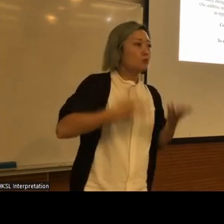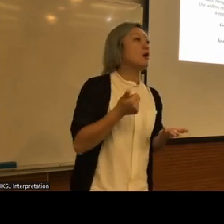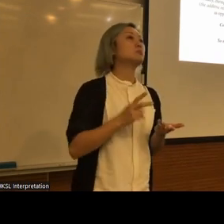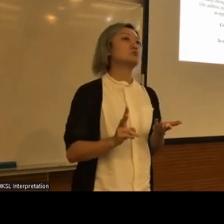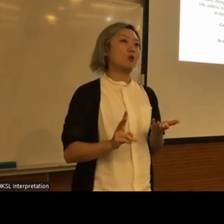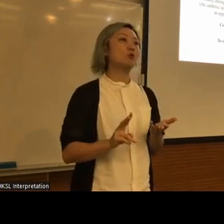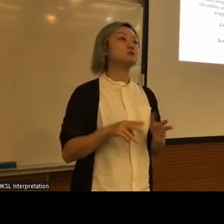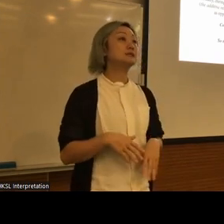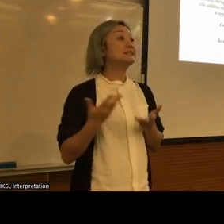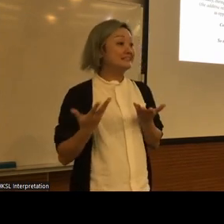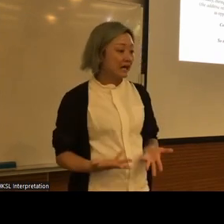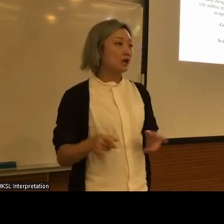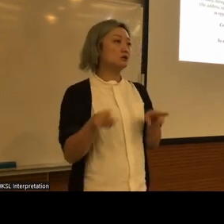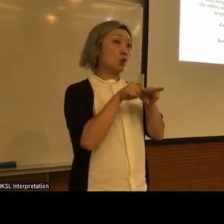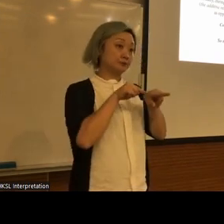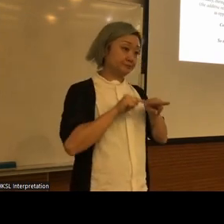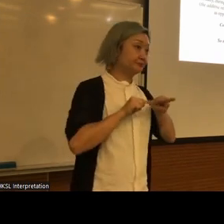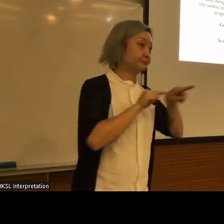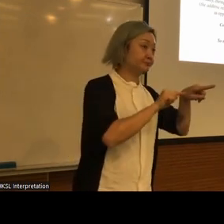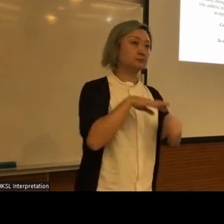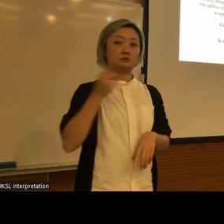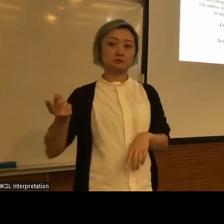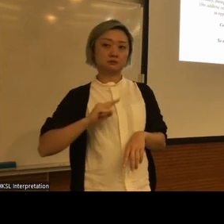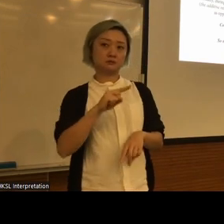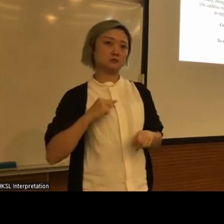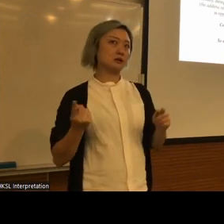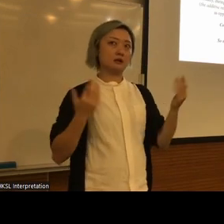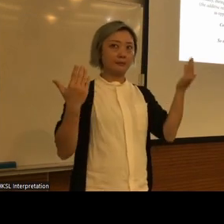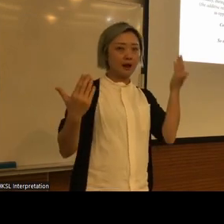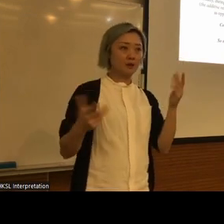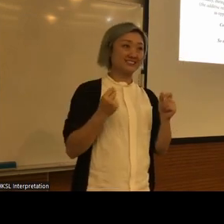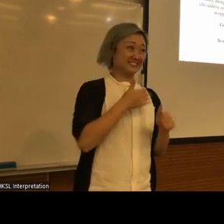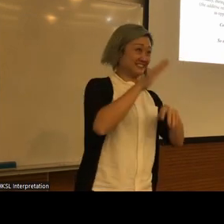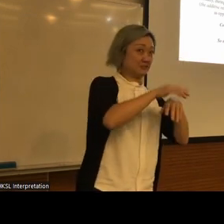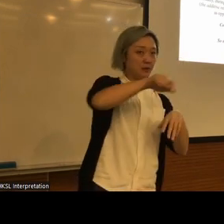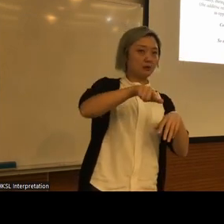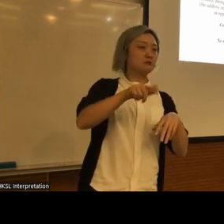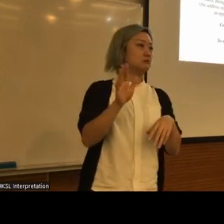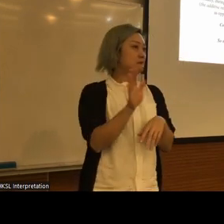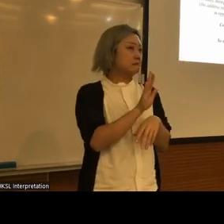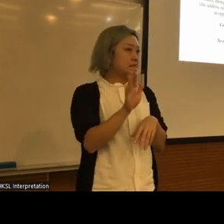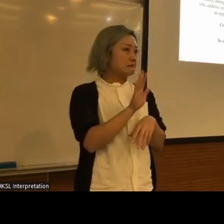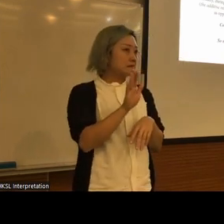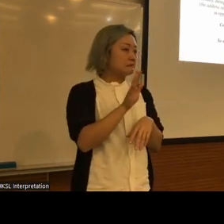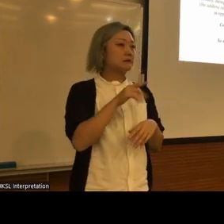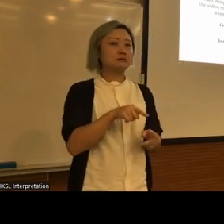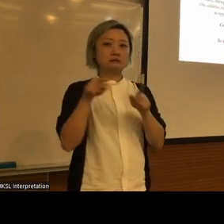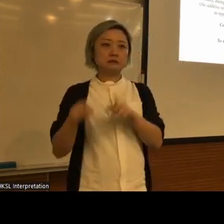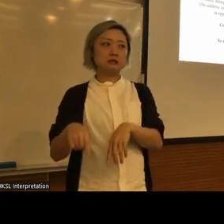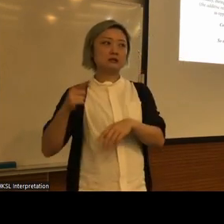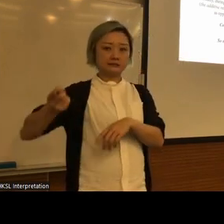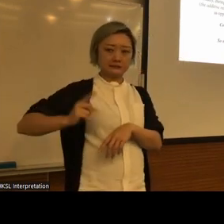is just accelerated consecutive, I do not agree. Neither in cognitive terms, nor